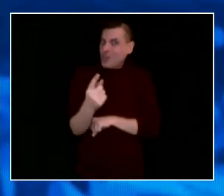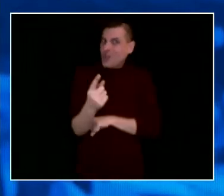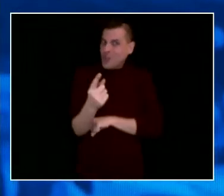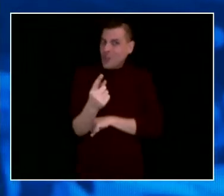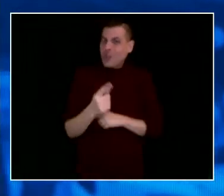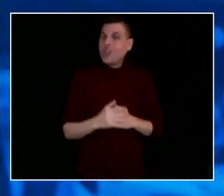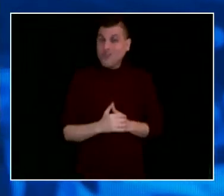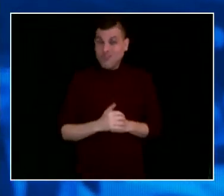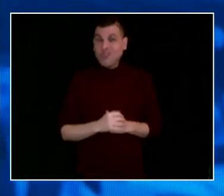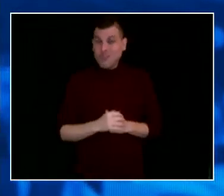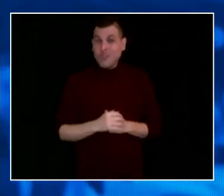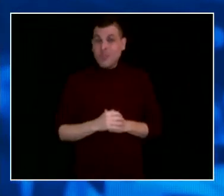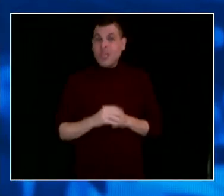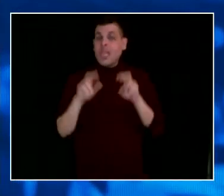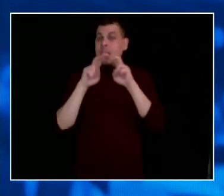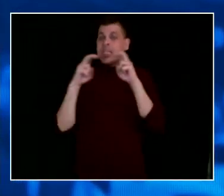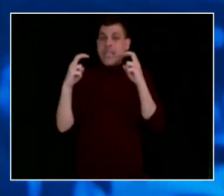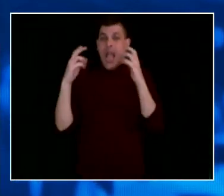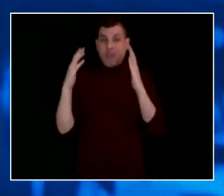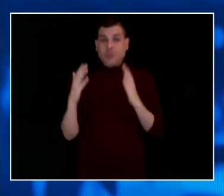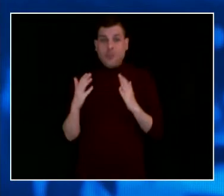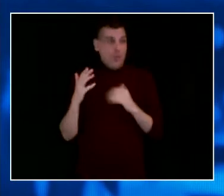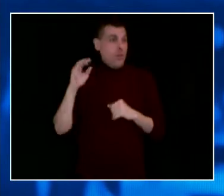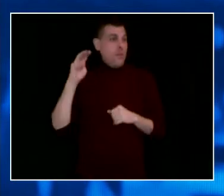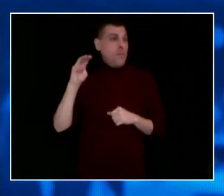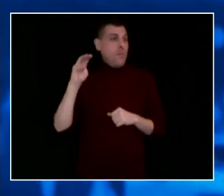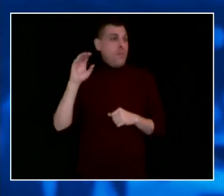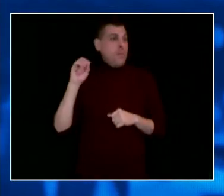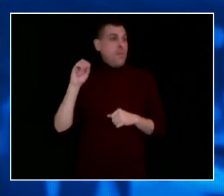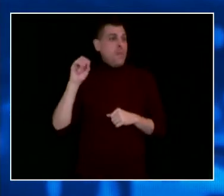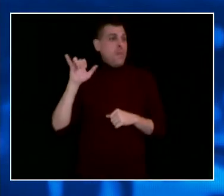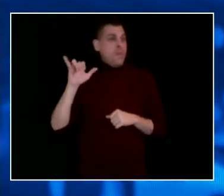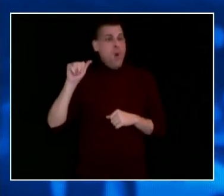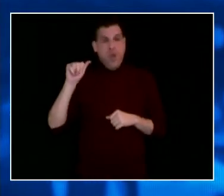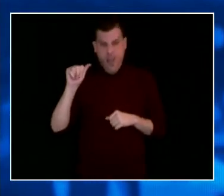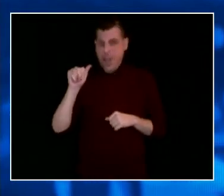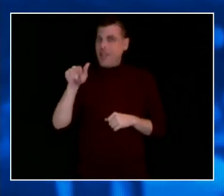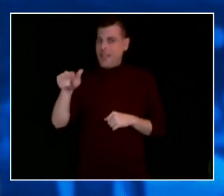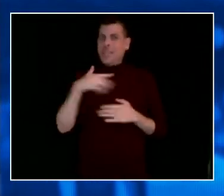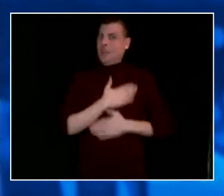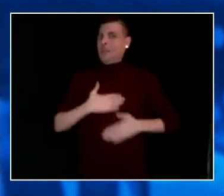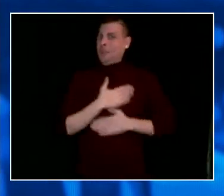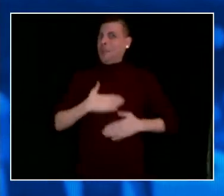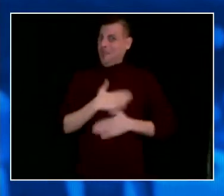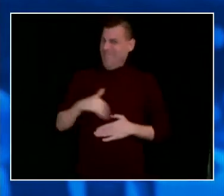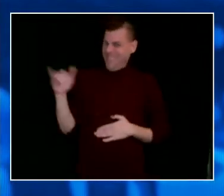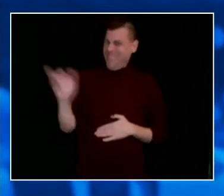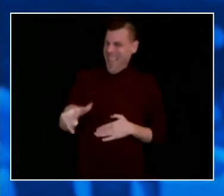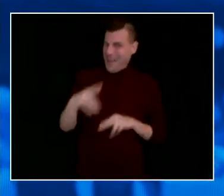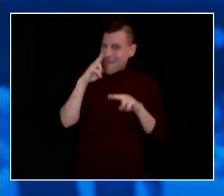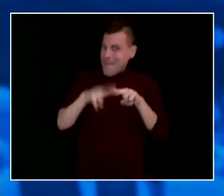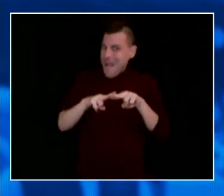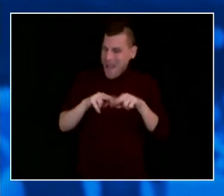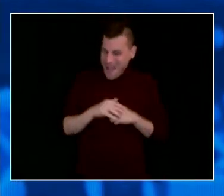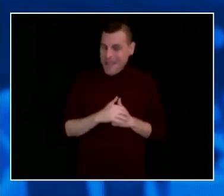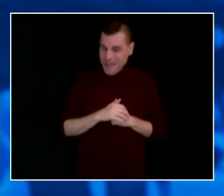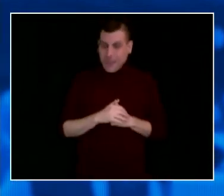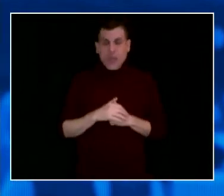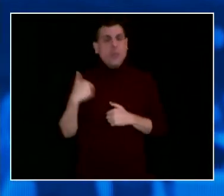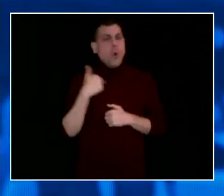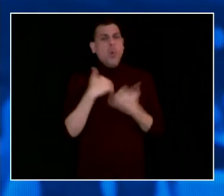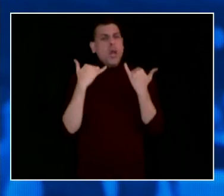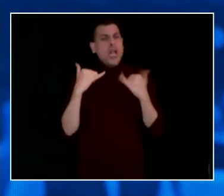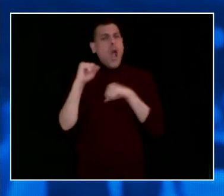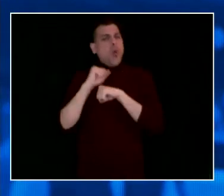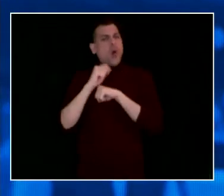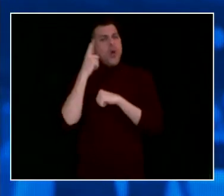Councilman Moyer is just having so much fun. And we are helping people find good paying jobs in their community with